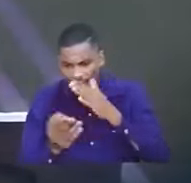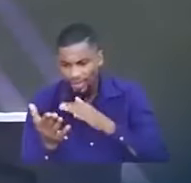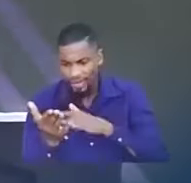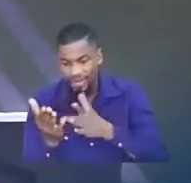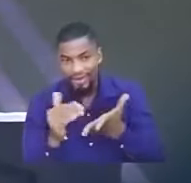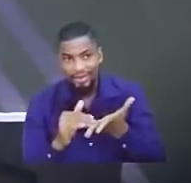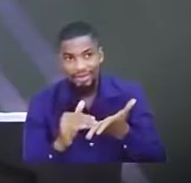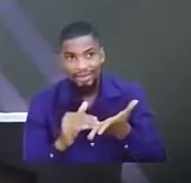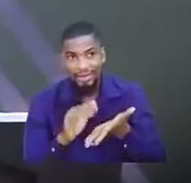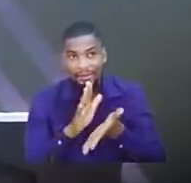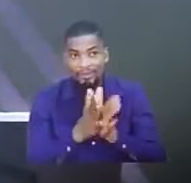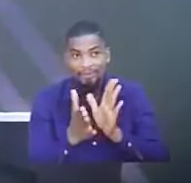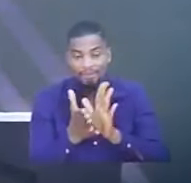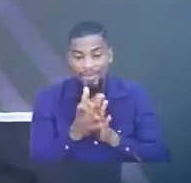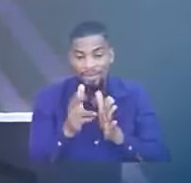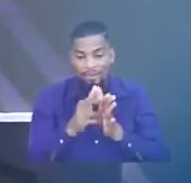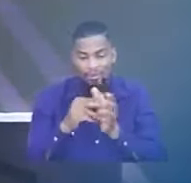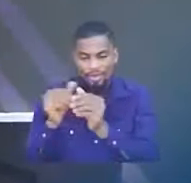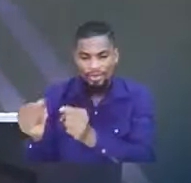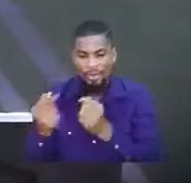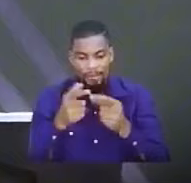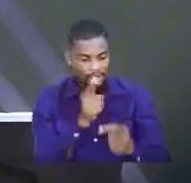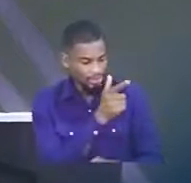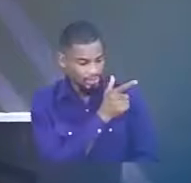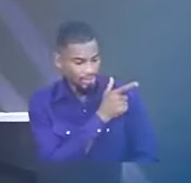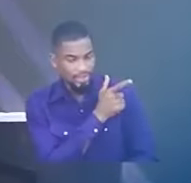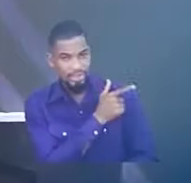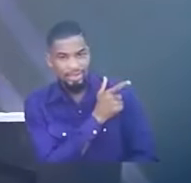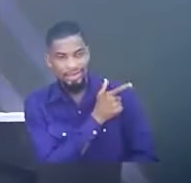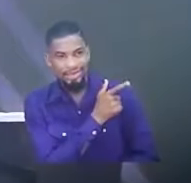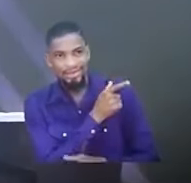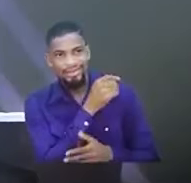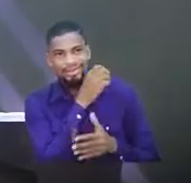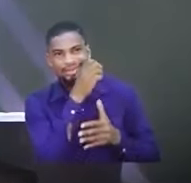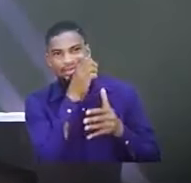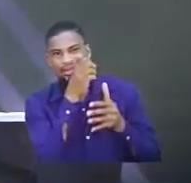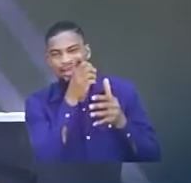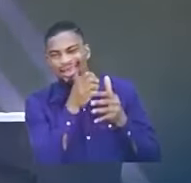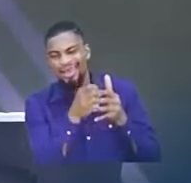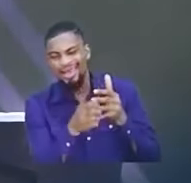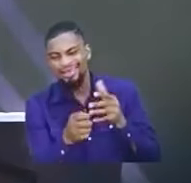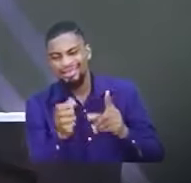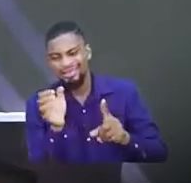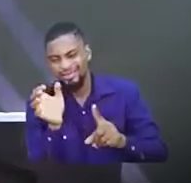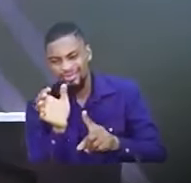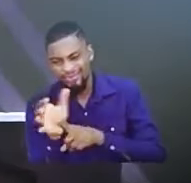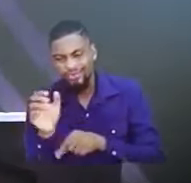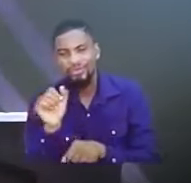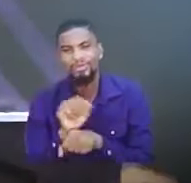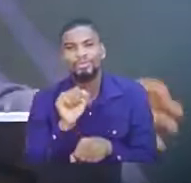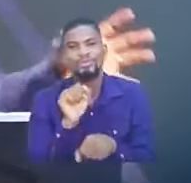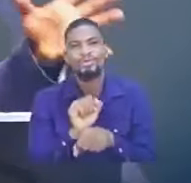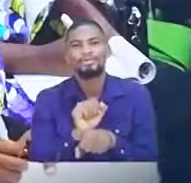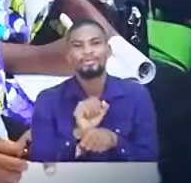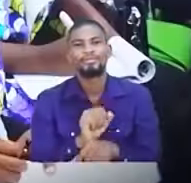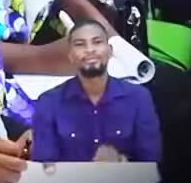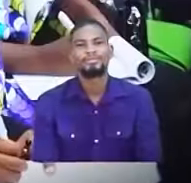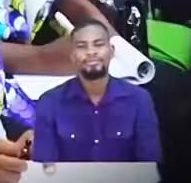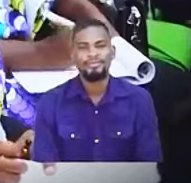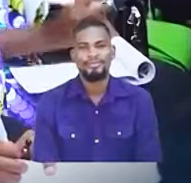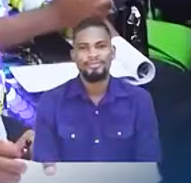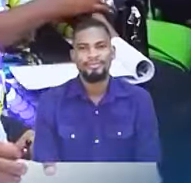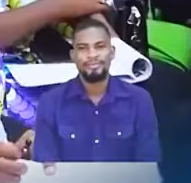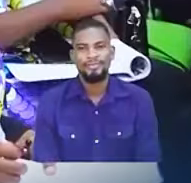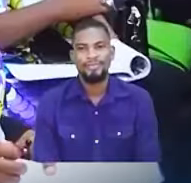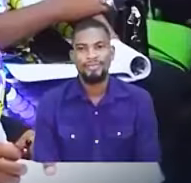rule, but laziness ends in forced labor. Now, when you diligent